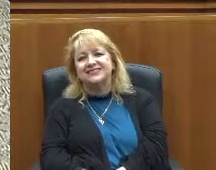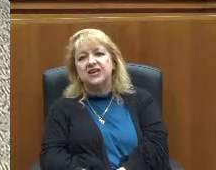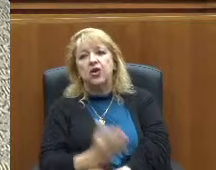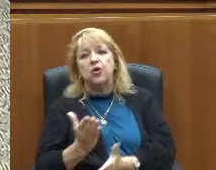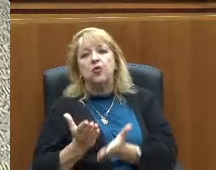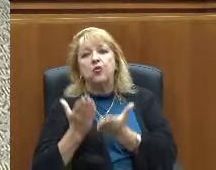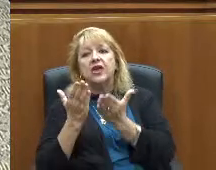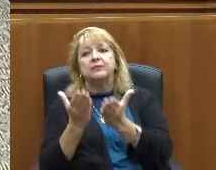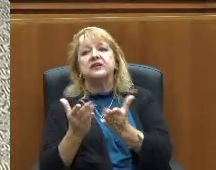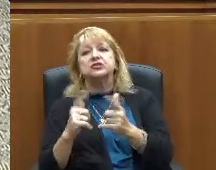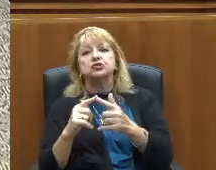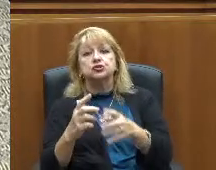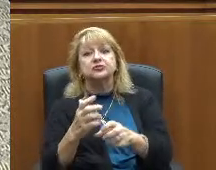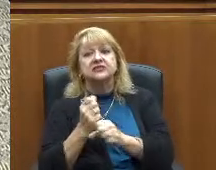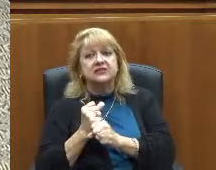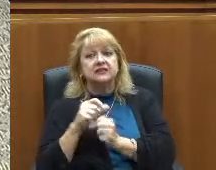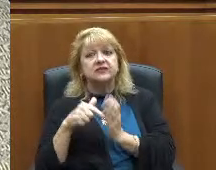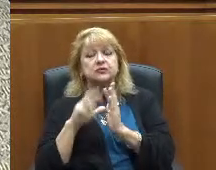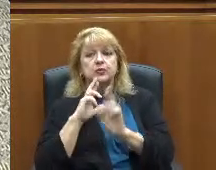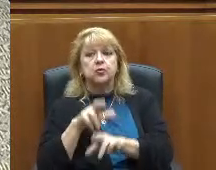The recommendation is to receive.